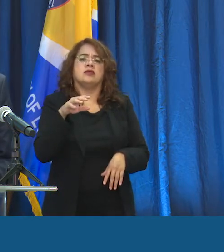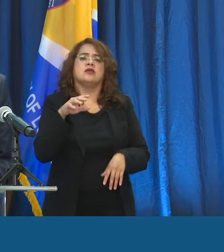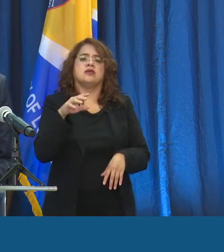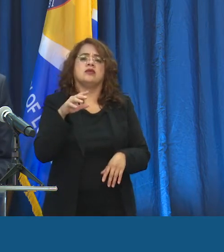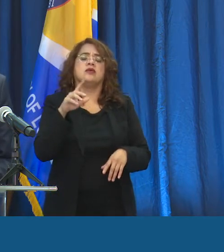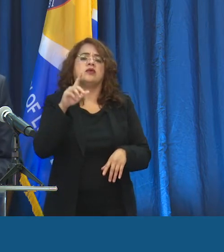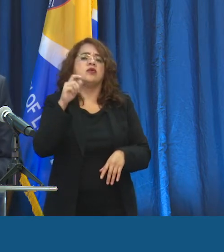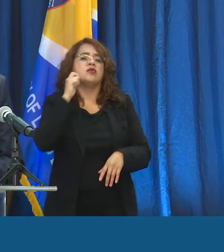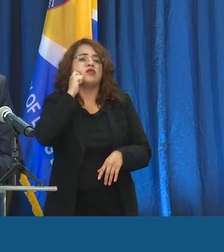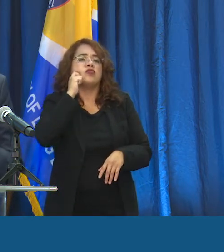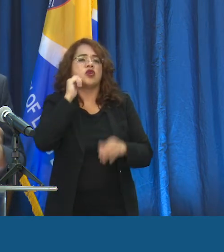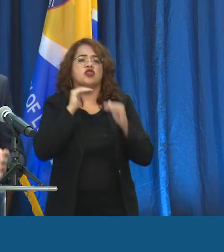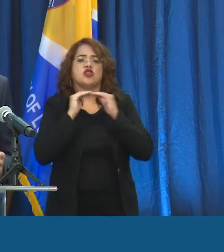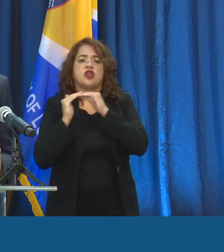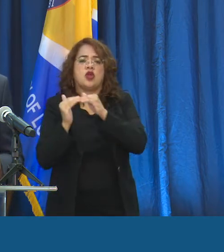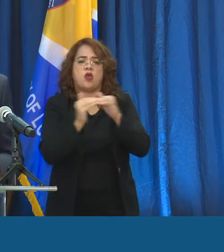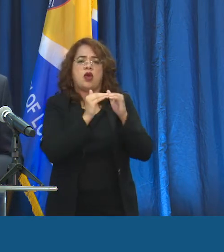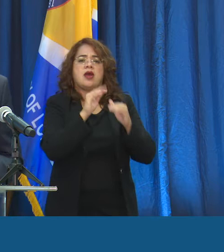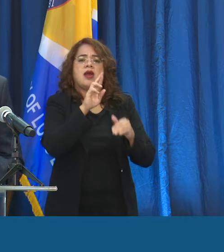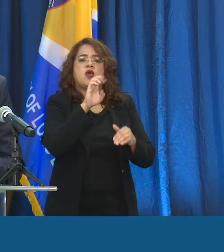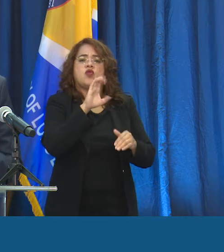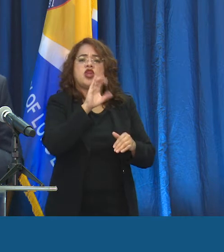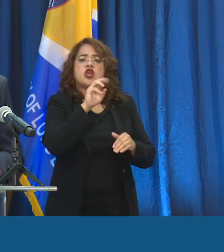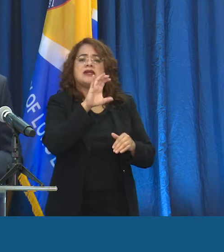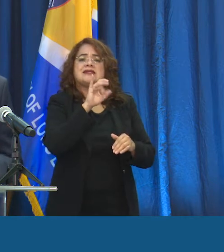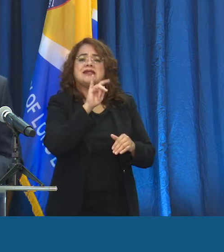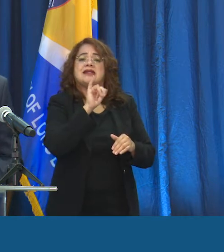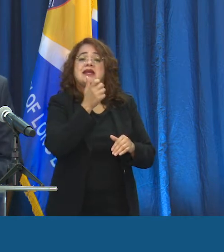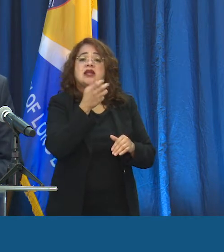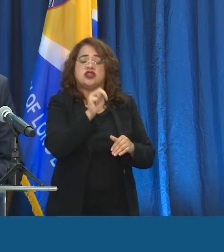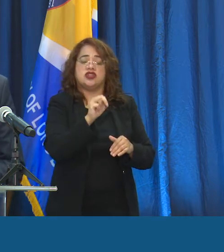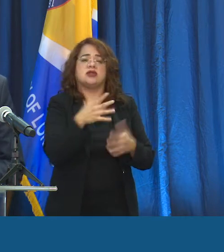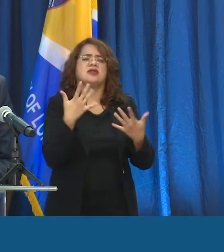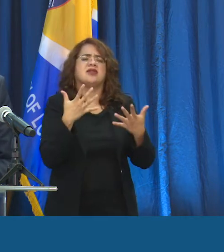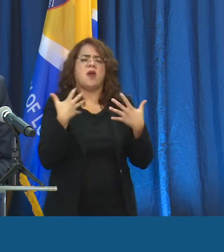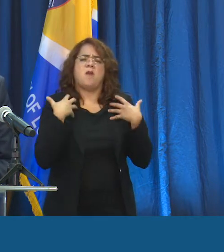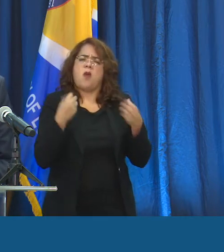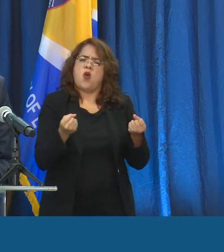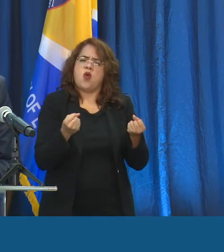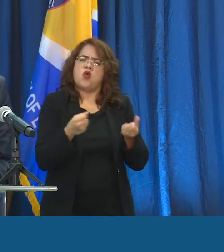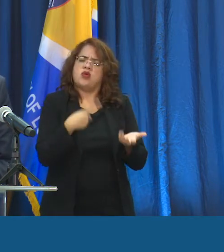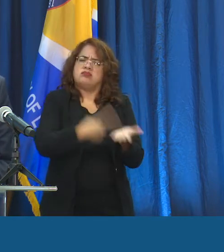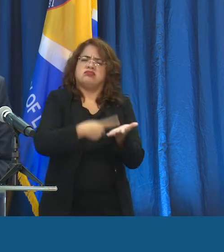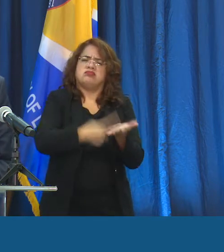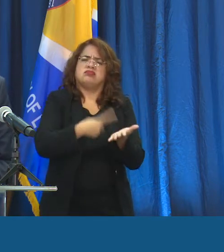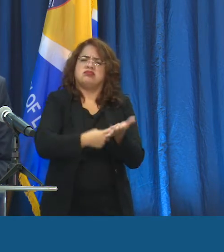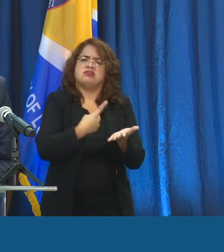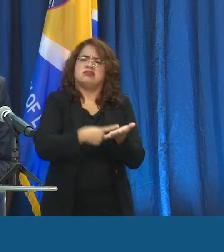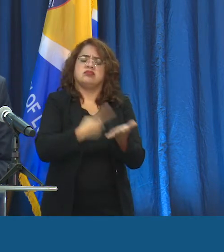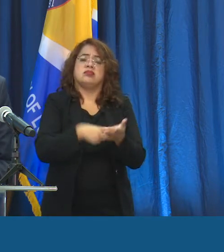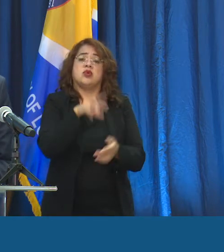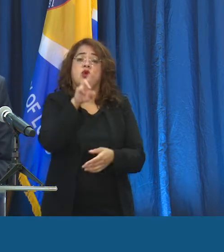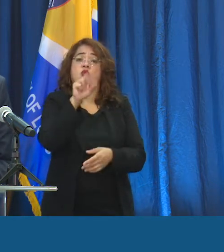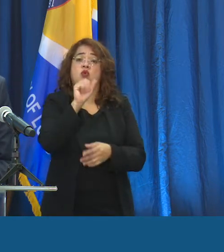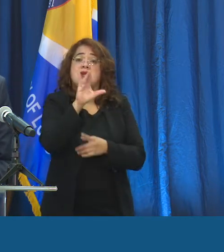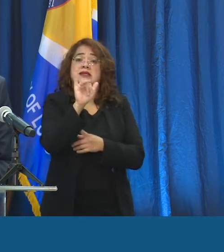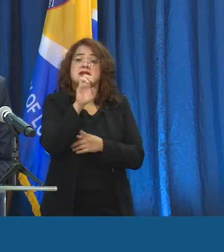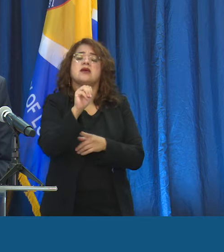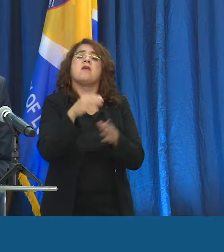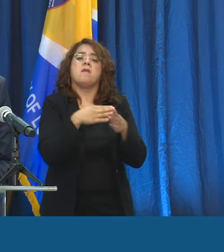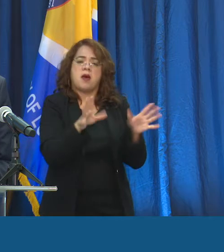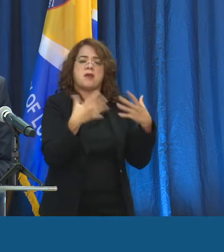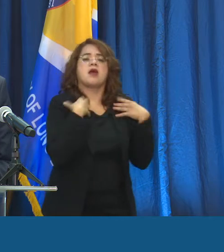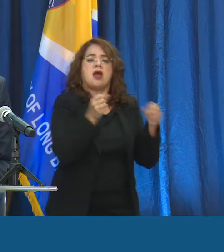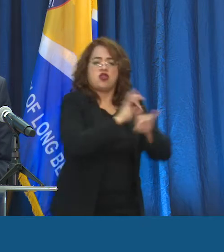vote, took an incredibly bold step in adopting a resolution acknowledging racism as a public health crisis and establishing